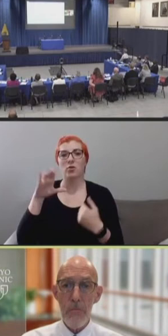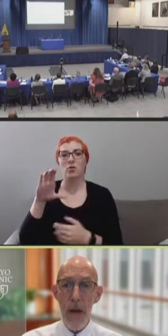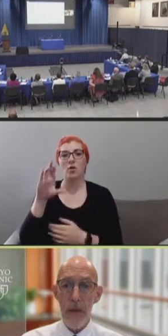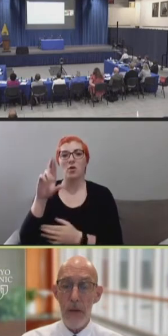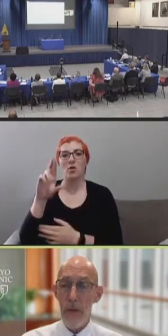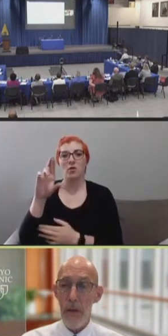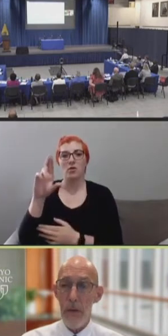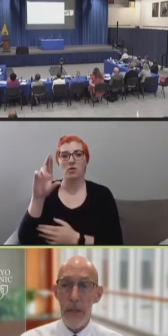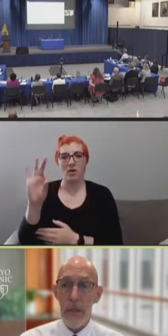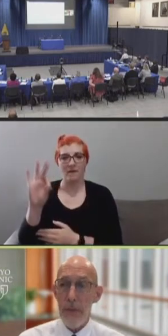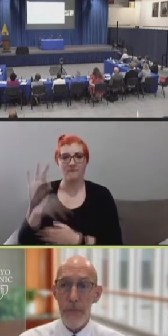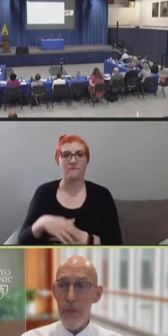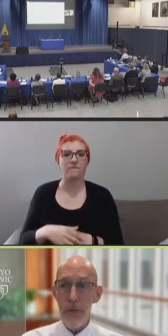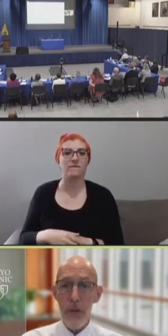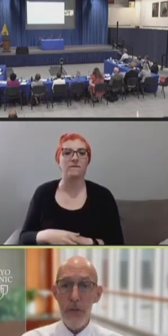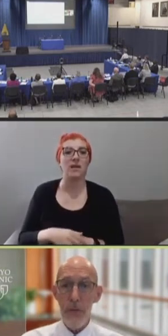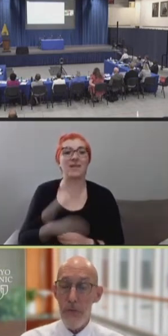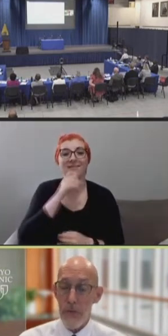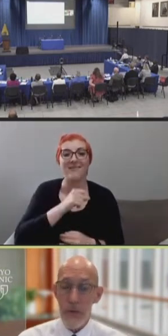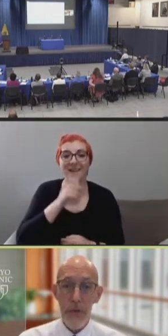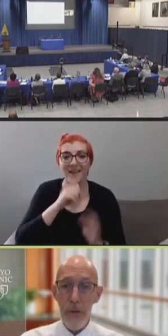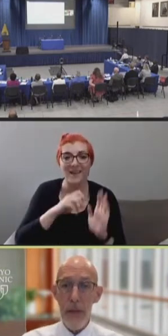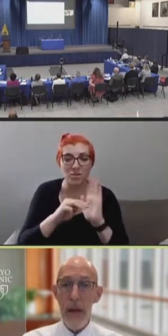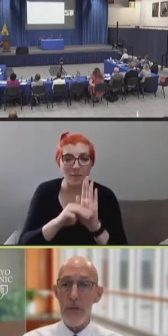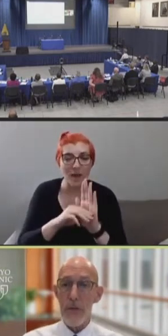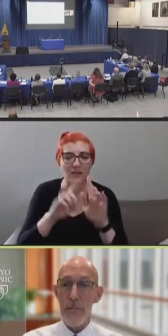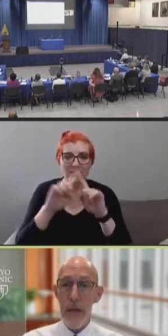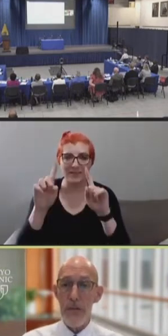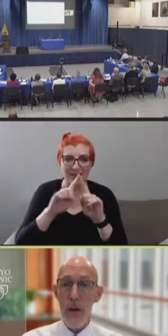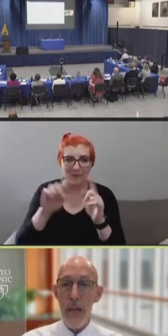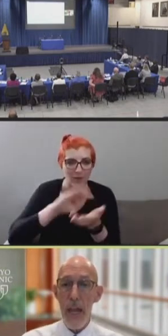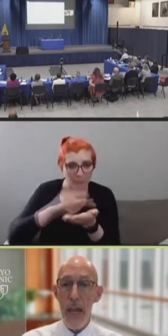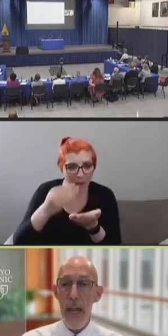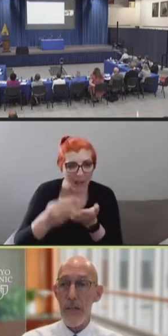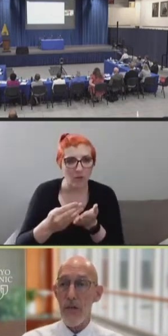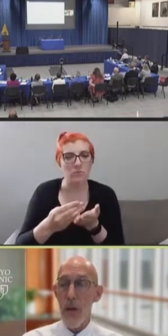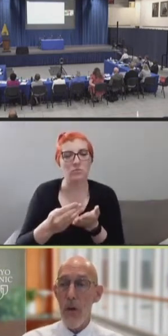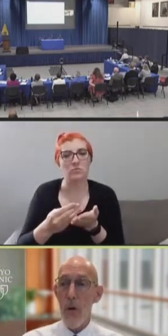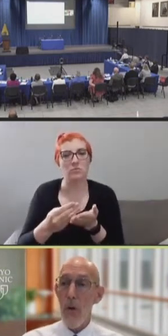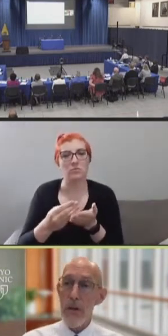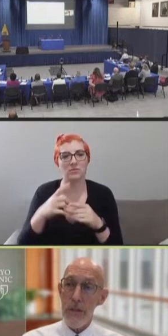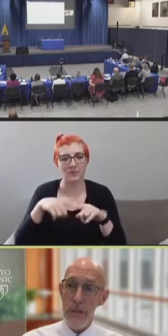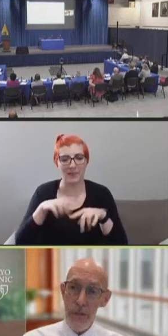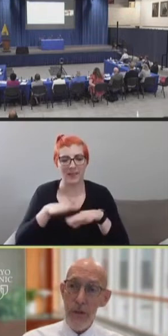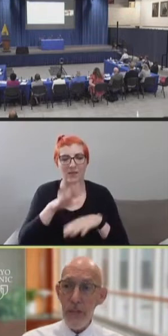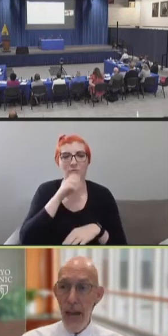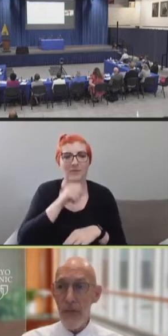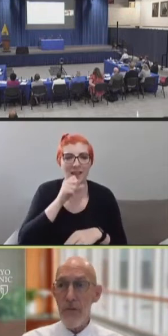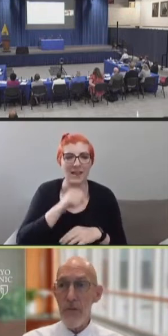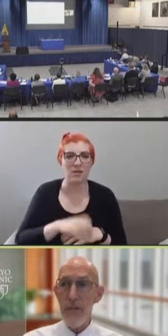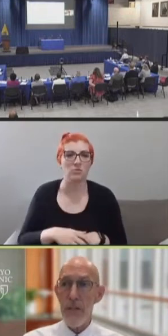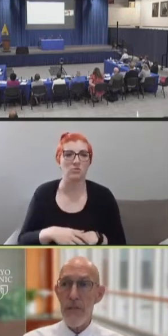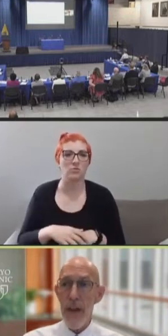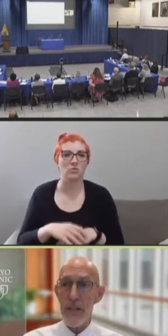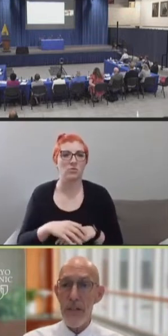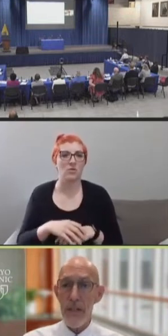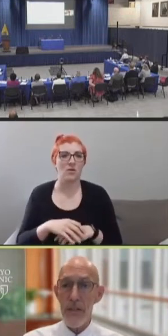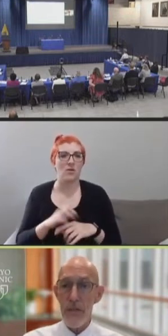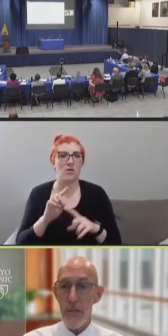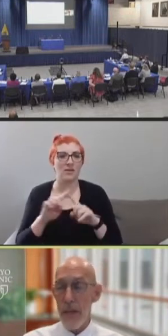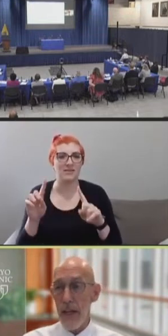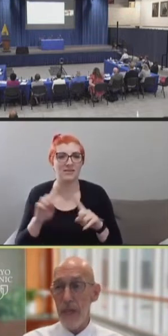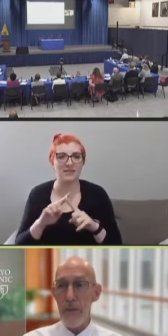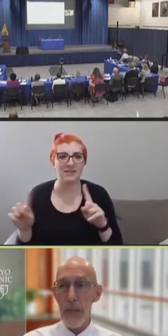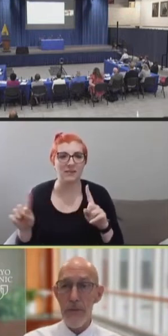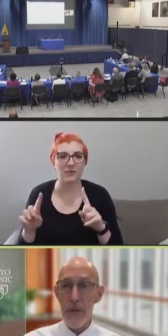age model. We give different doses, different amounts based on age, or different adjuvanted vaccines